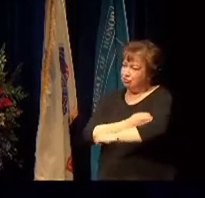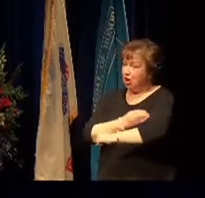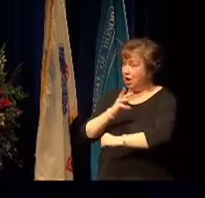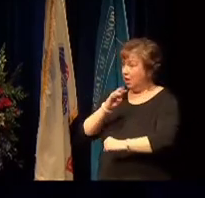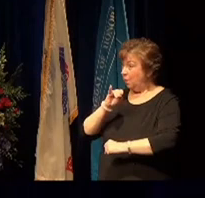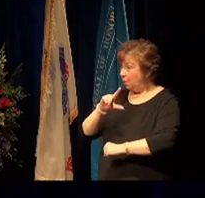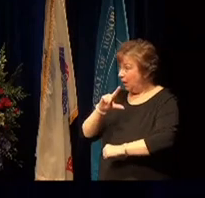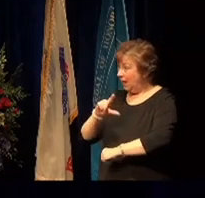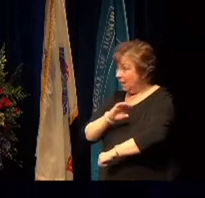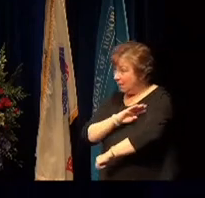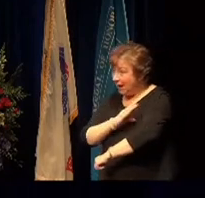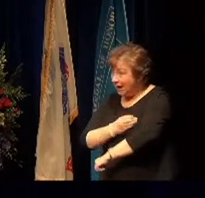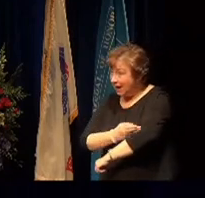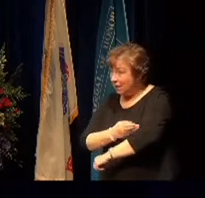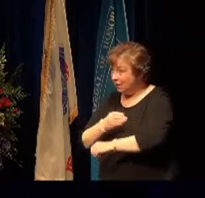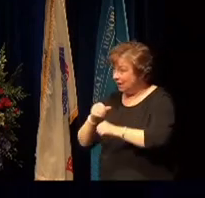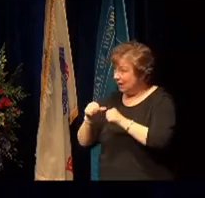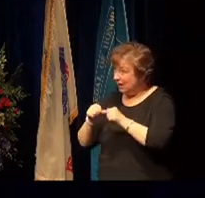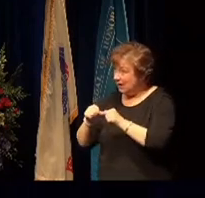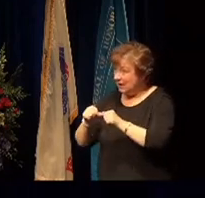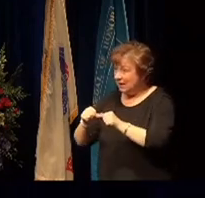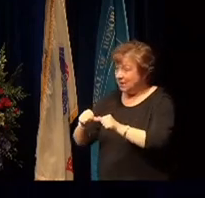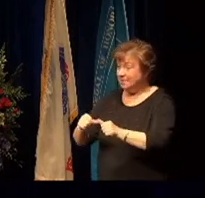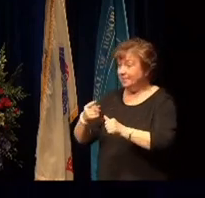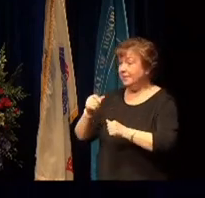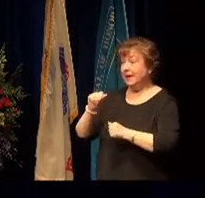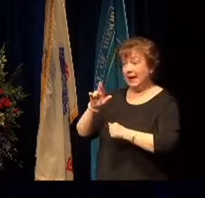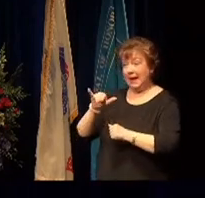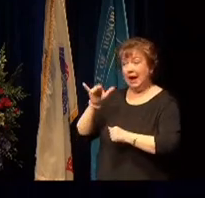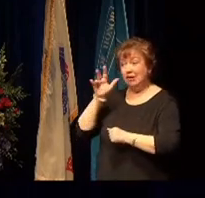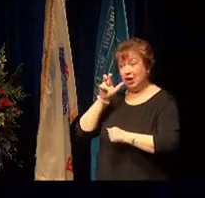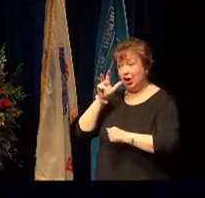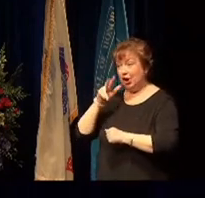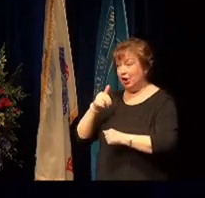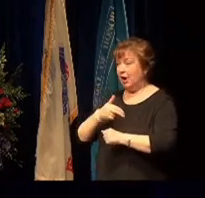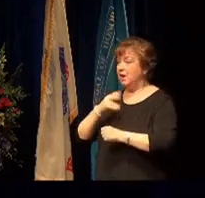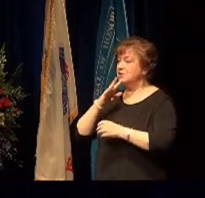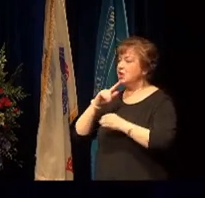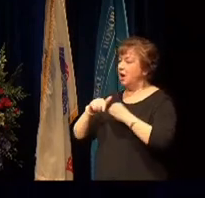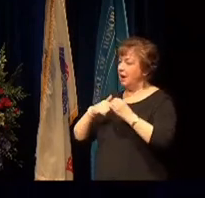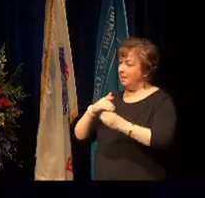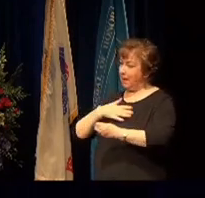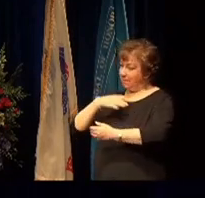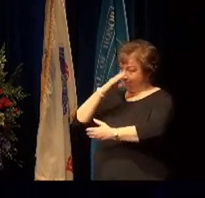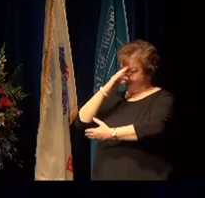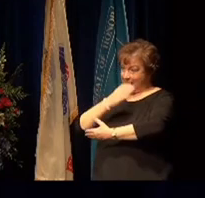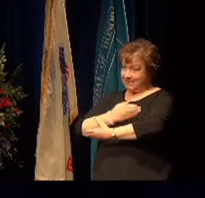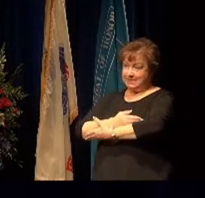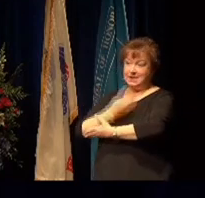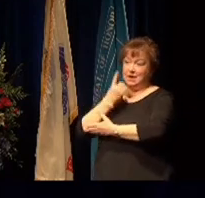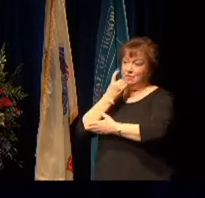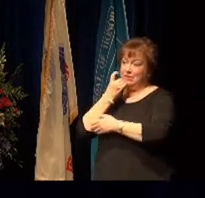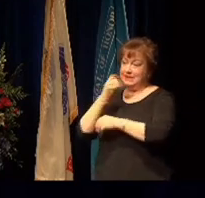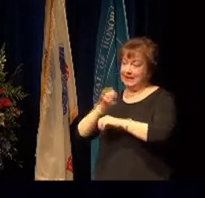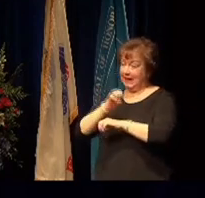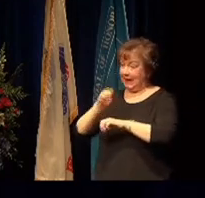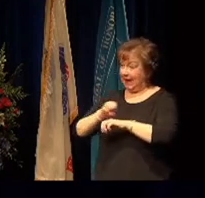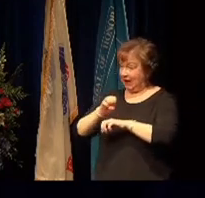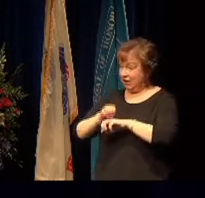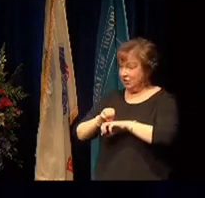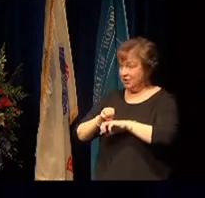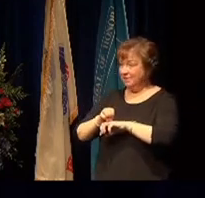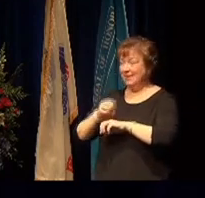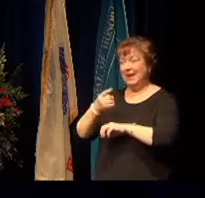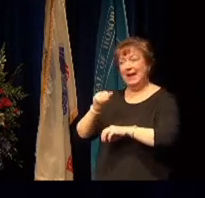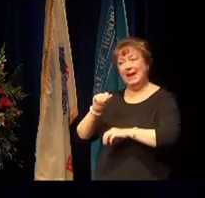was. Gary heard us talking about my son who had just recently got engaged. He was determined that